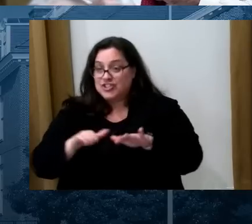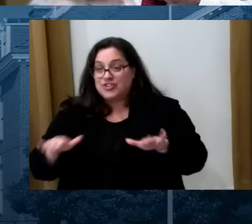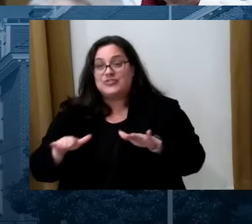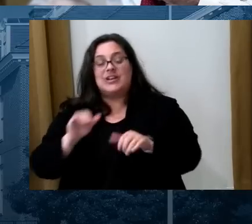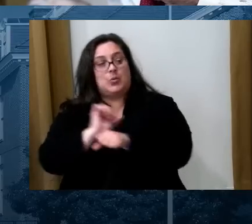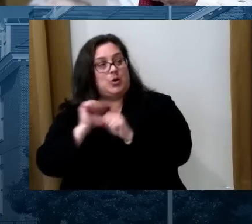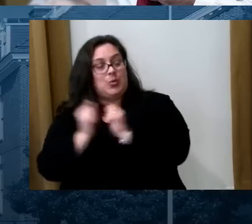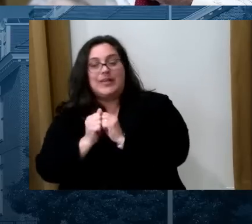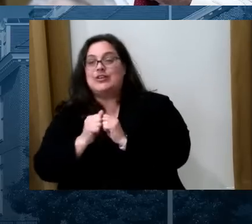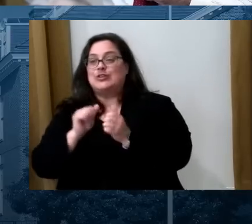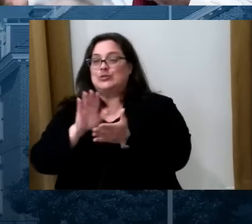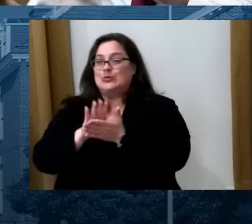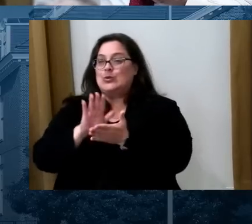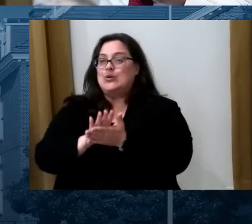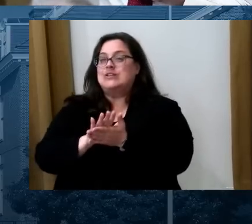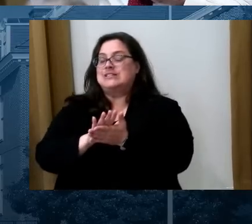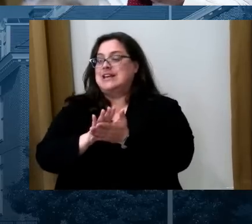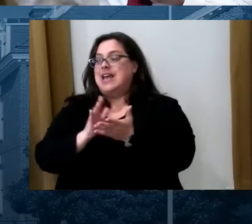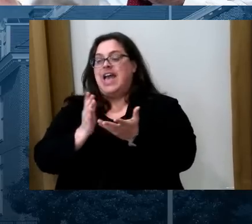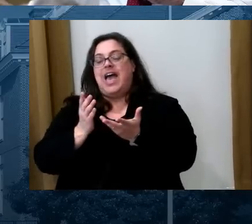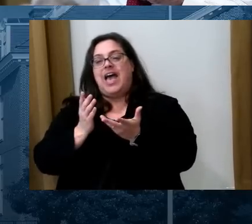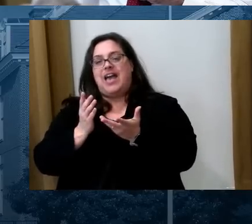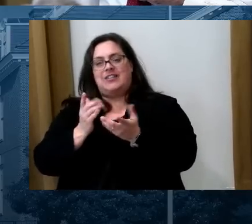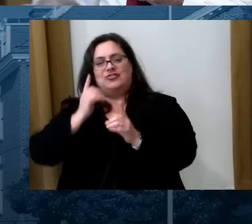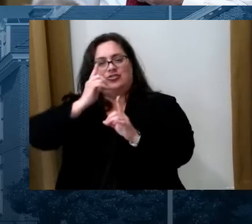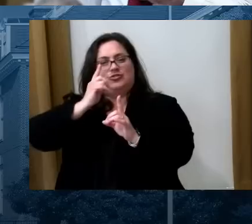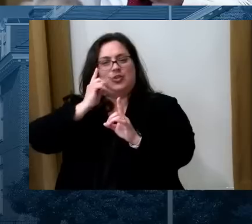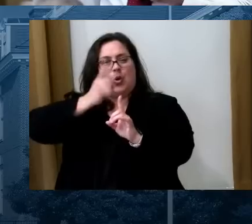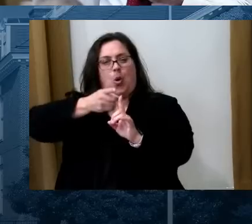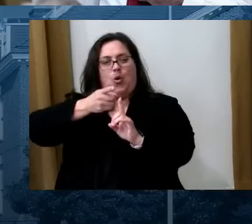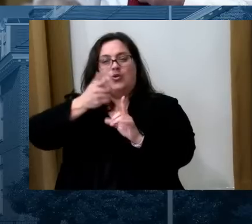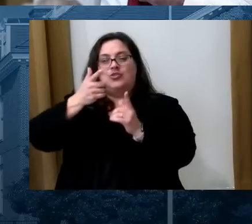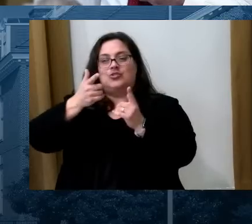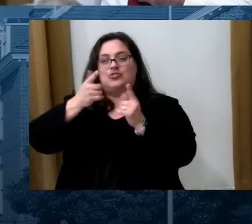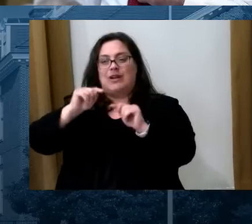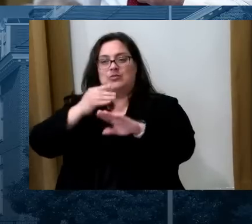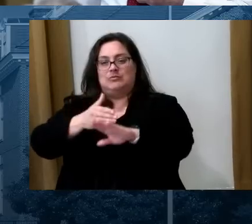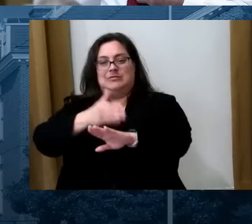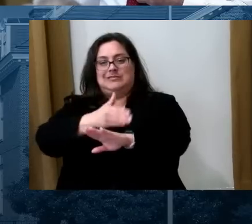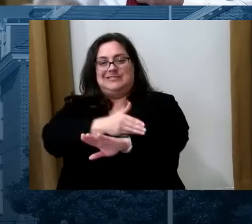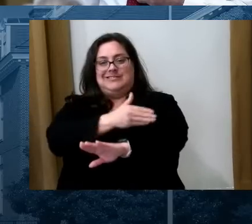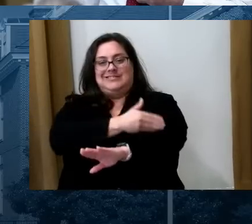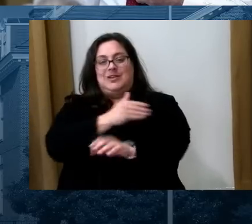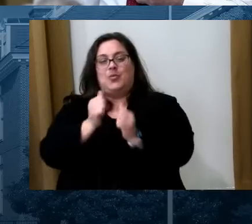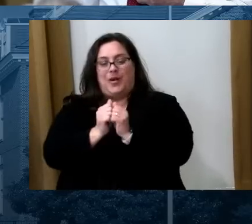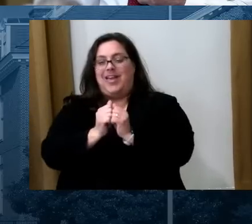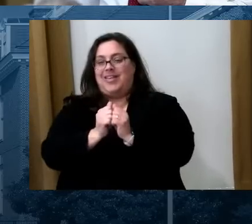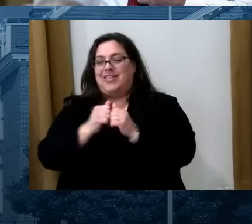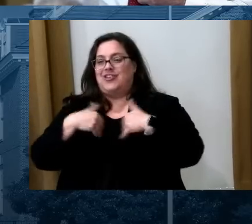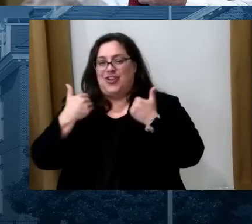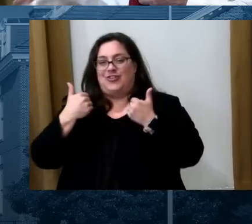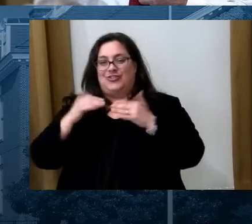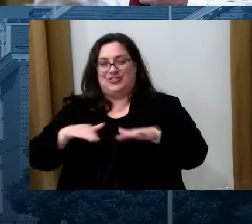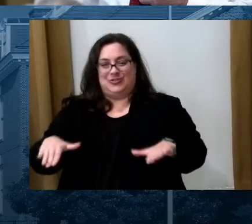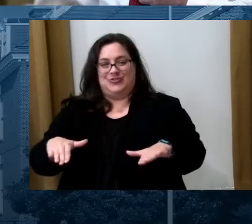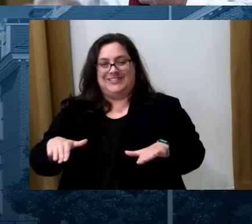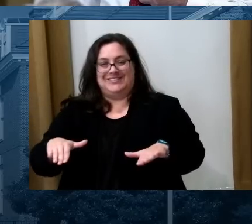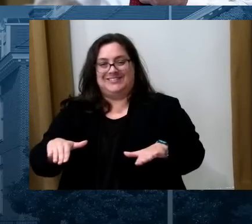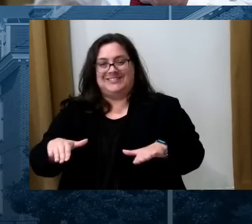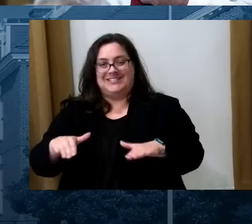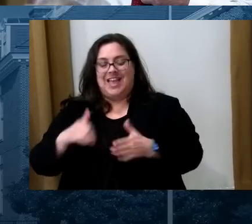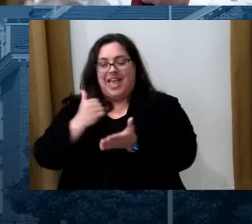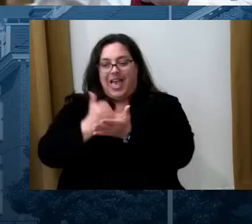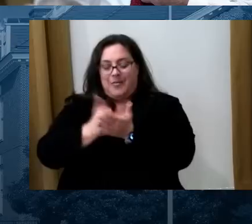with the schools, and essentially try to work on this lost learning issue with the younger children in particular, in terms of getting